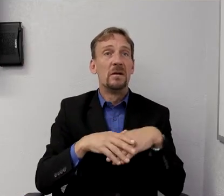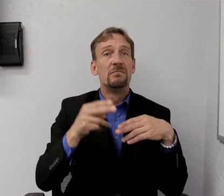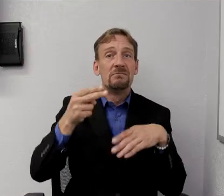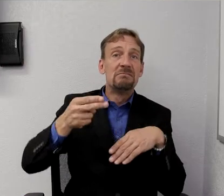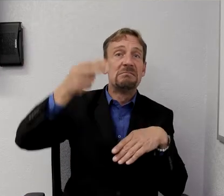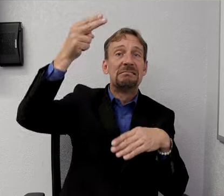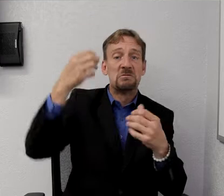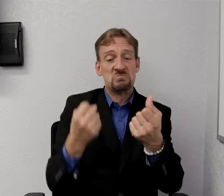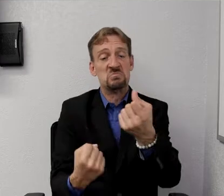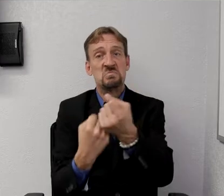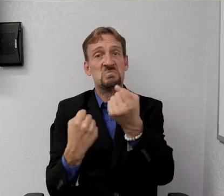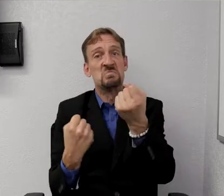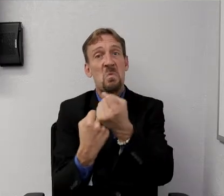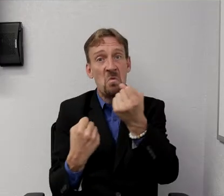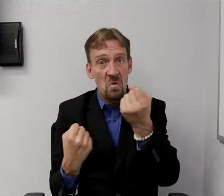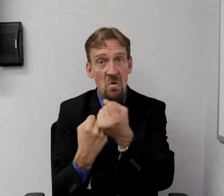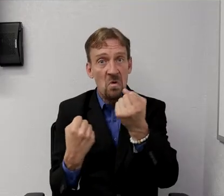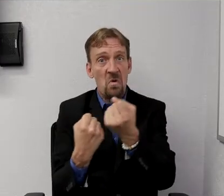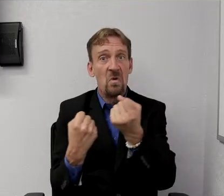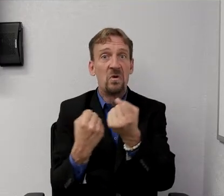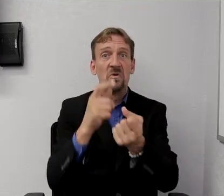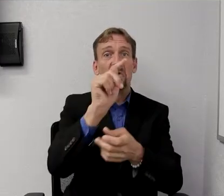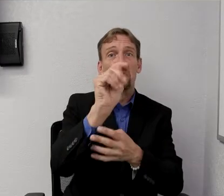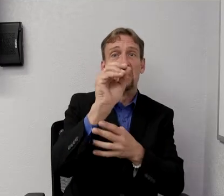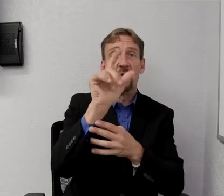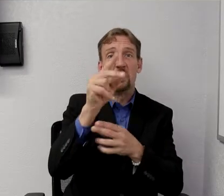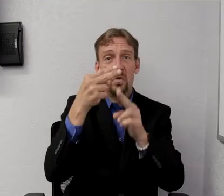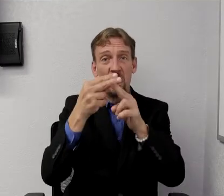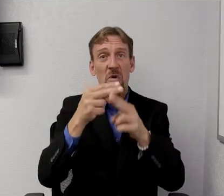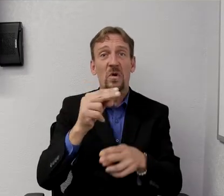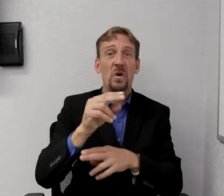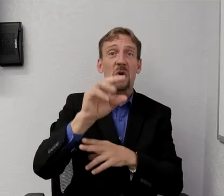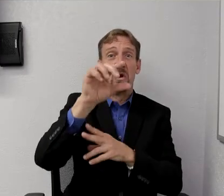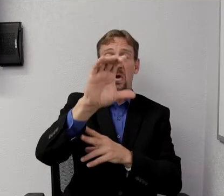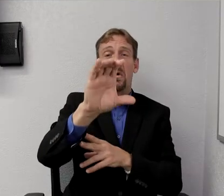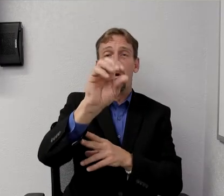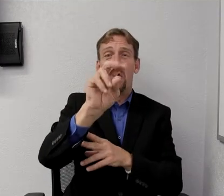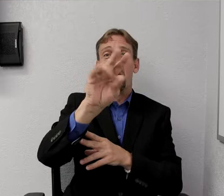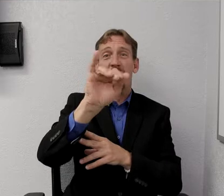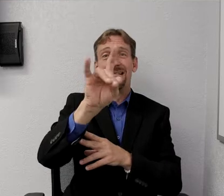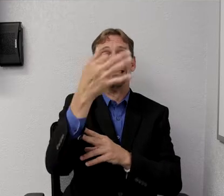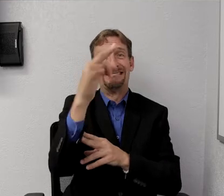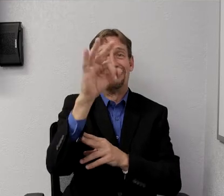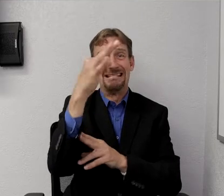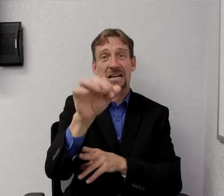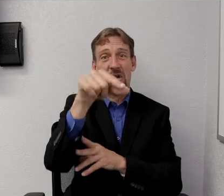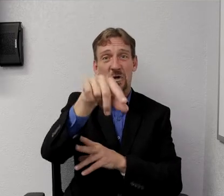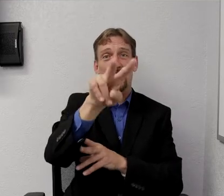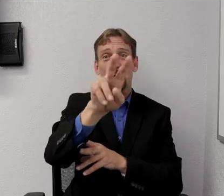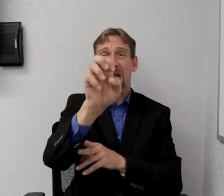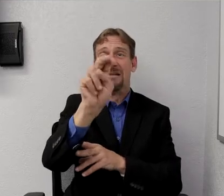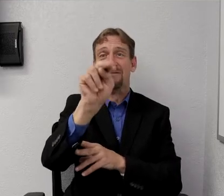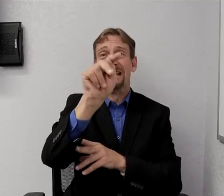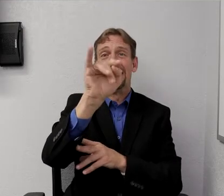endorsed predictive analytical tool called COVID-19 Qventus. And I think anybody